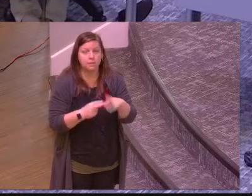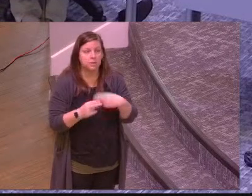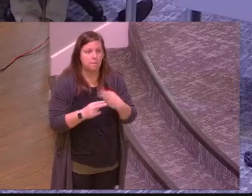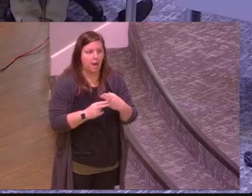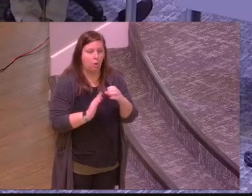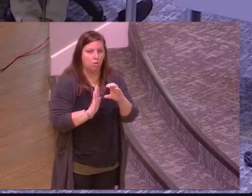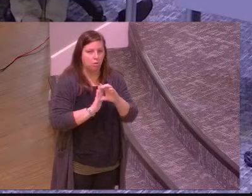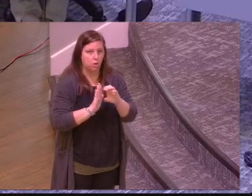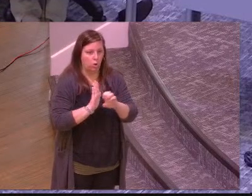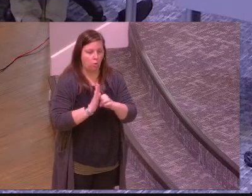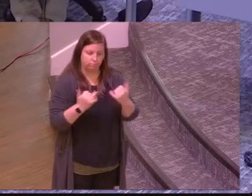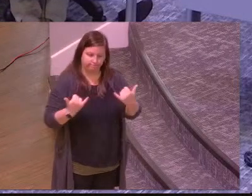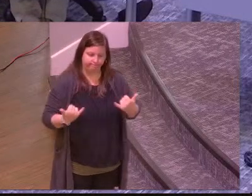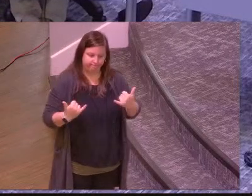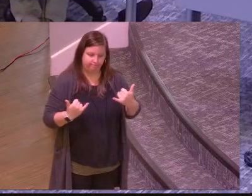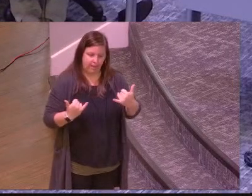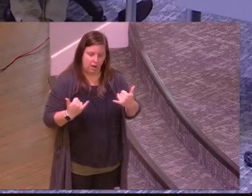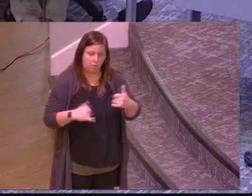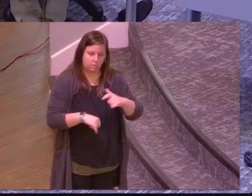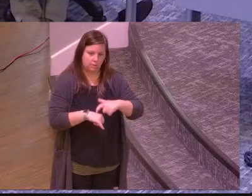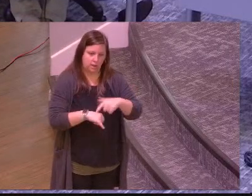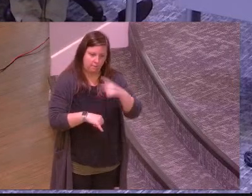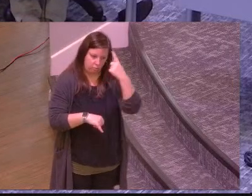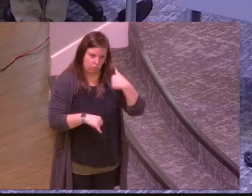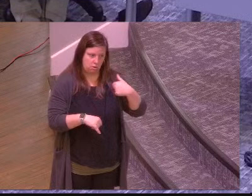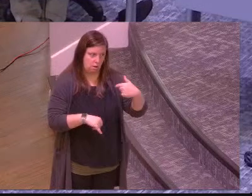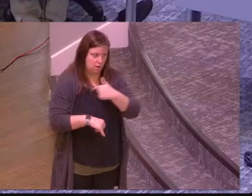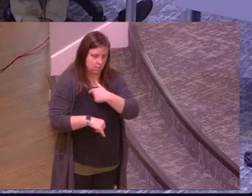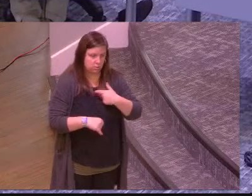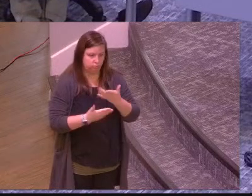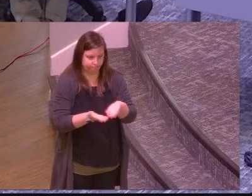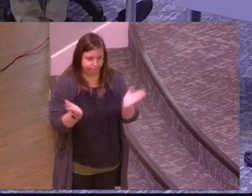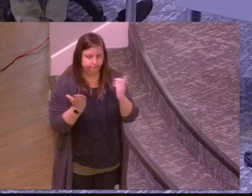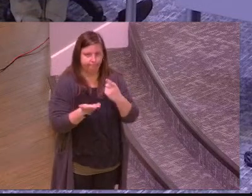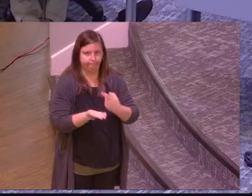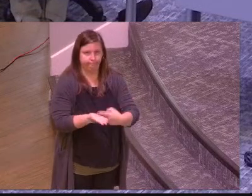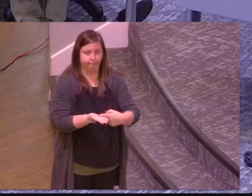this is the time to have that discussion. So the floor is open.